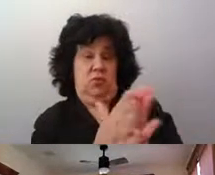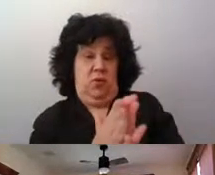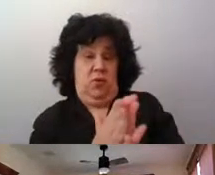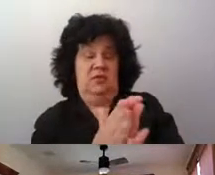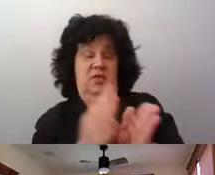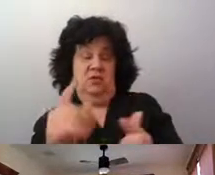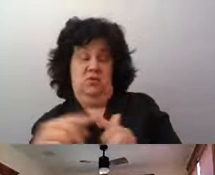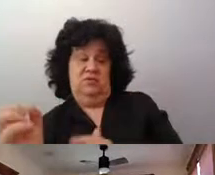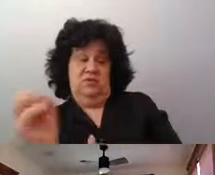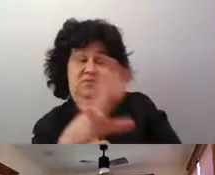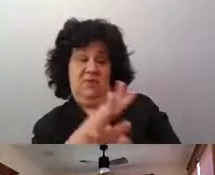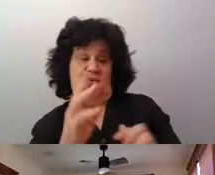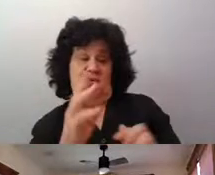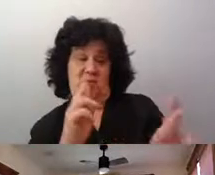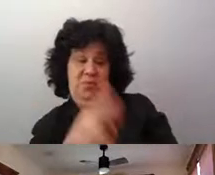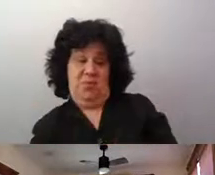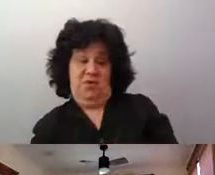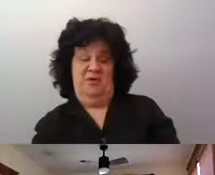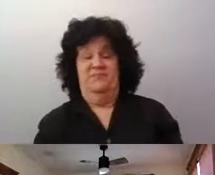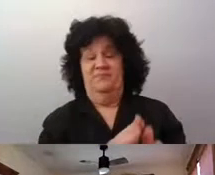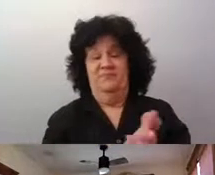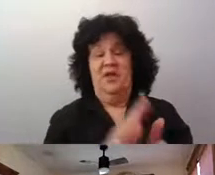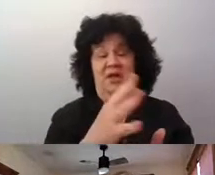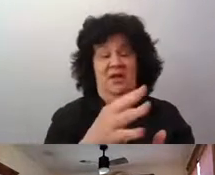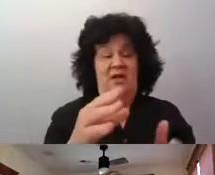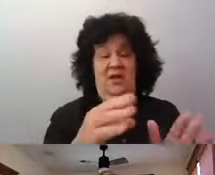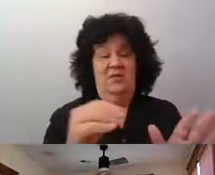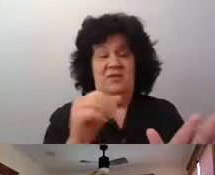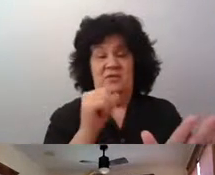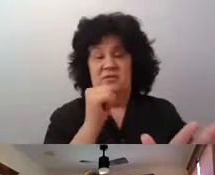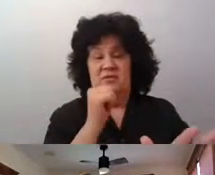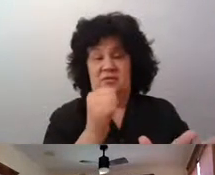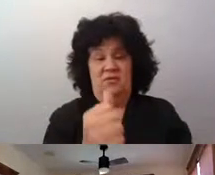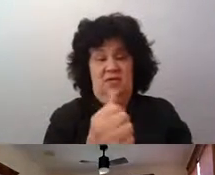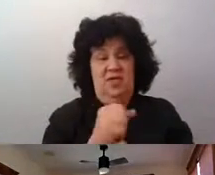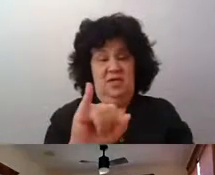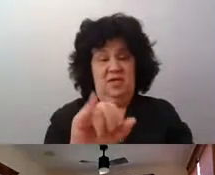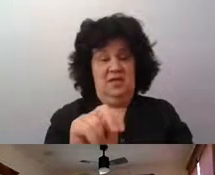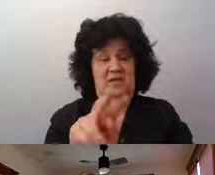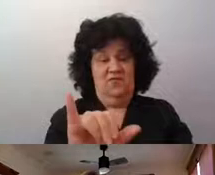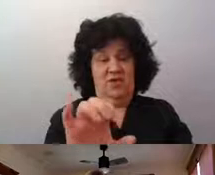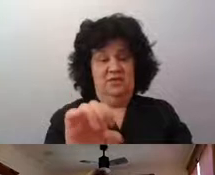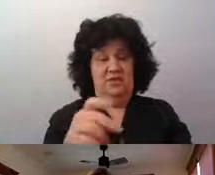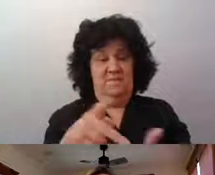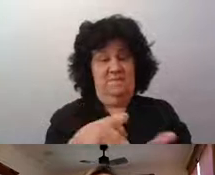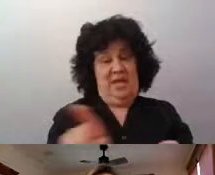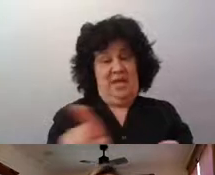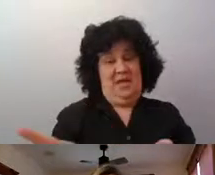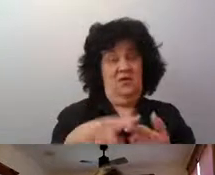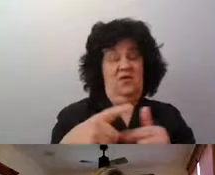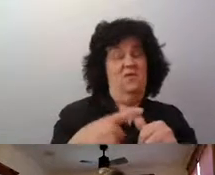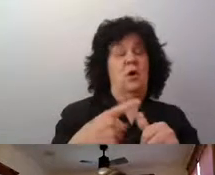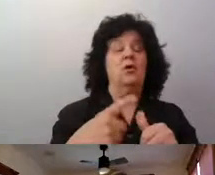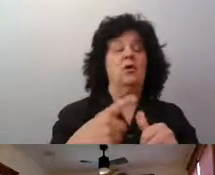pays the invoice for everything that they bought. And they don't get the invoice paid until the report's done. So they've kind of built in